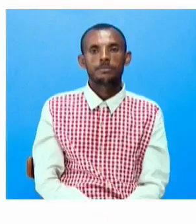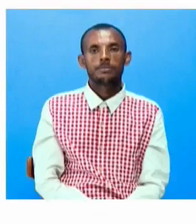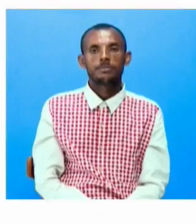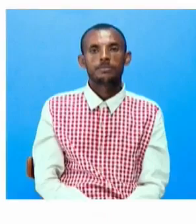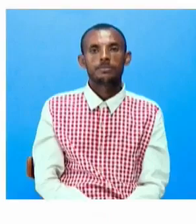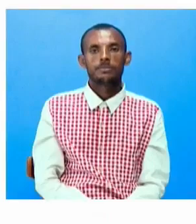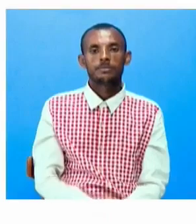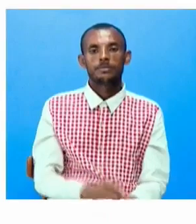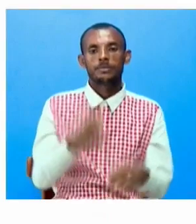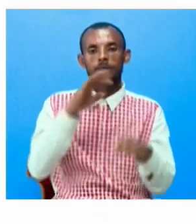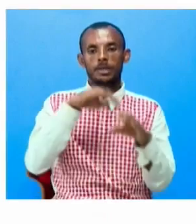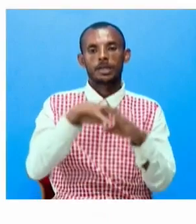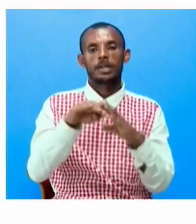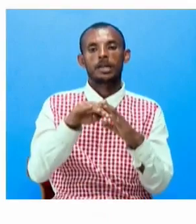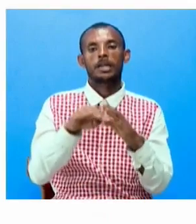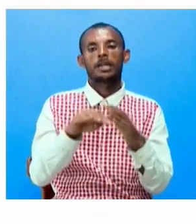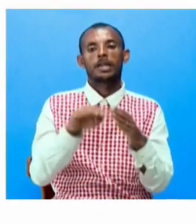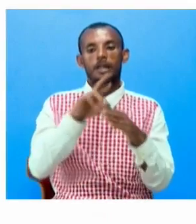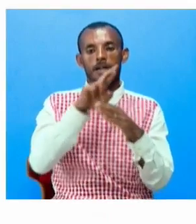In a certain ratio.